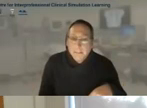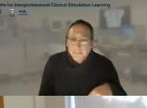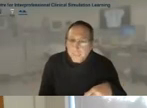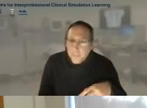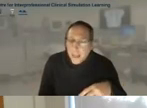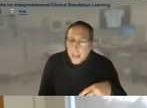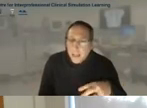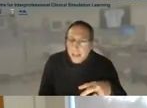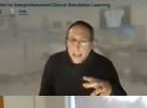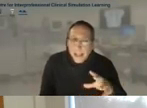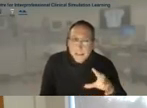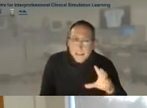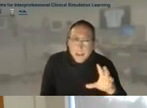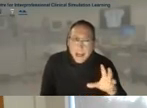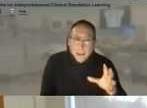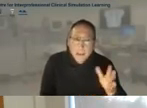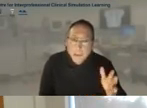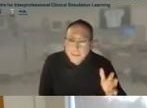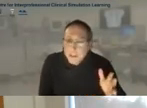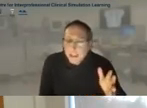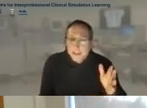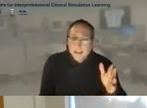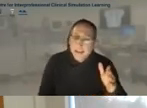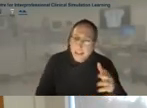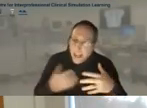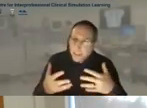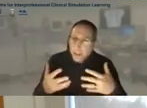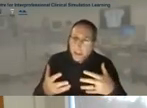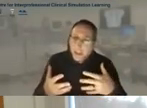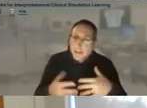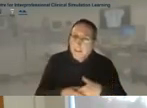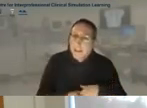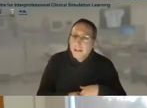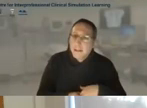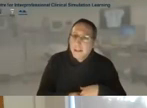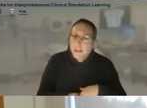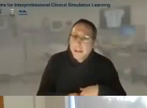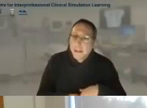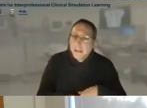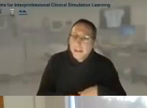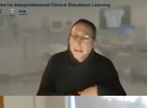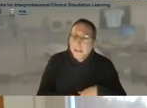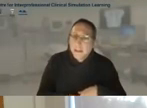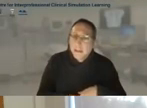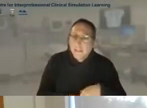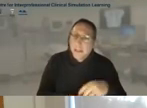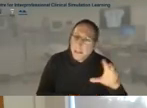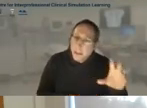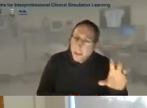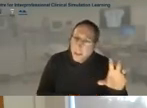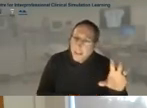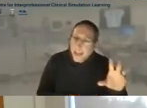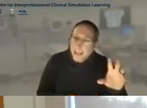facility. And the Kirkpatrick tool, as you see, is designed to capture those linkages, to take the